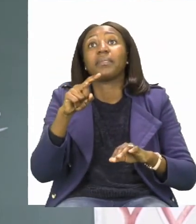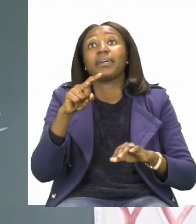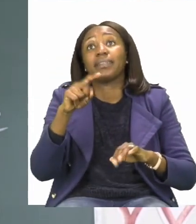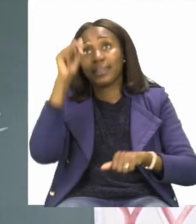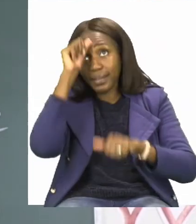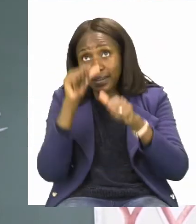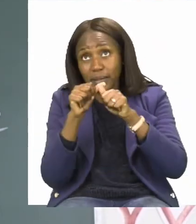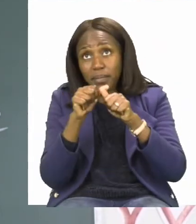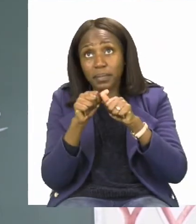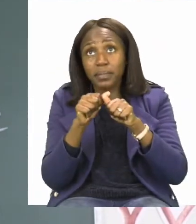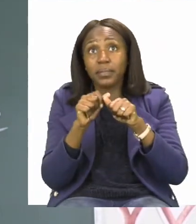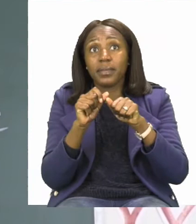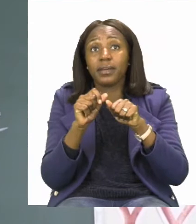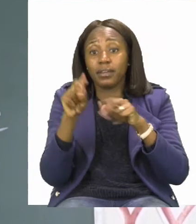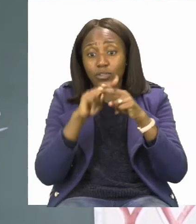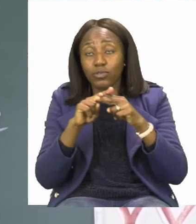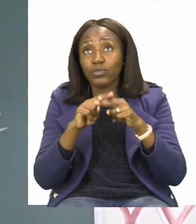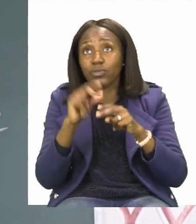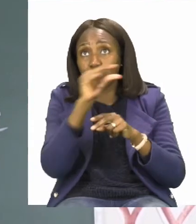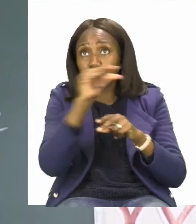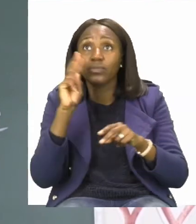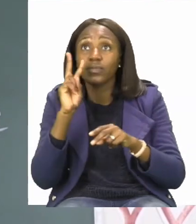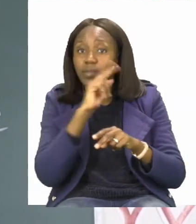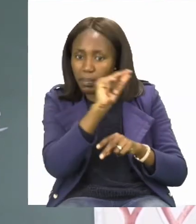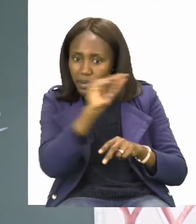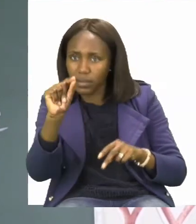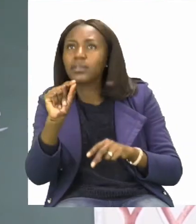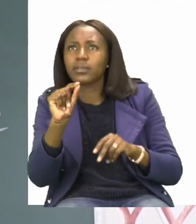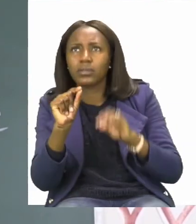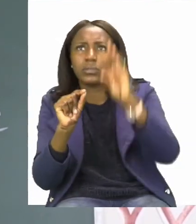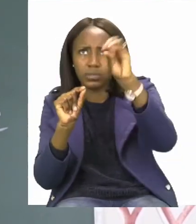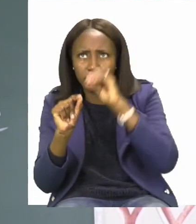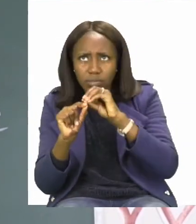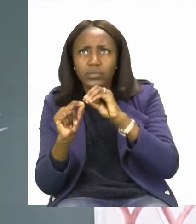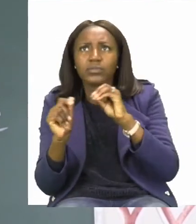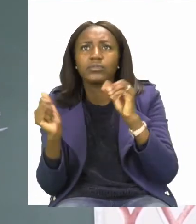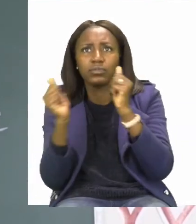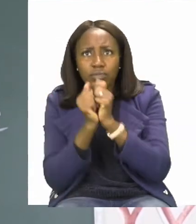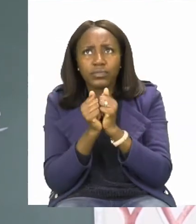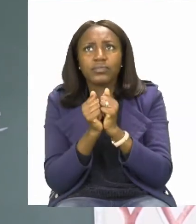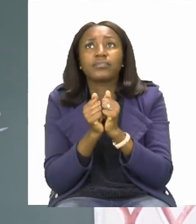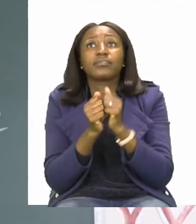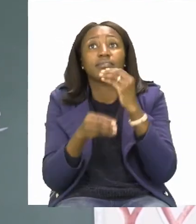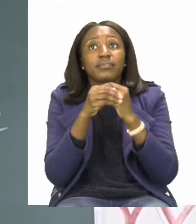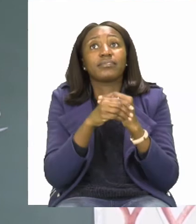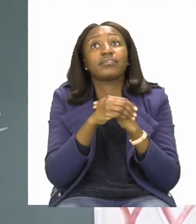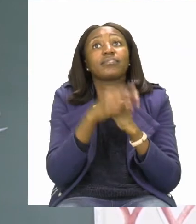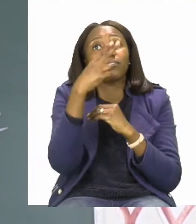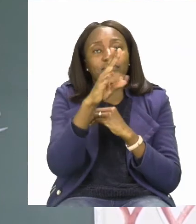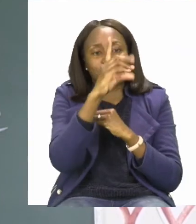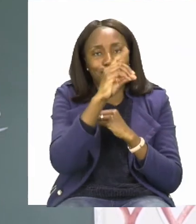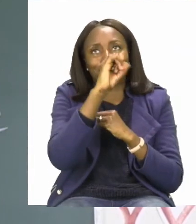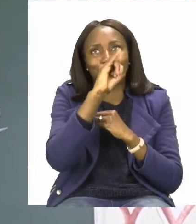word that has been underlined. If you do that, I'm sure you will make perfect sentences. Please